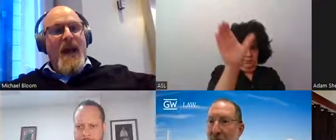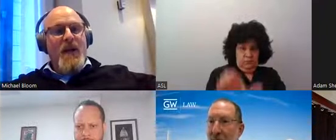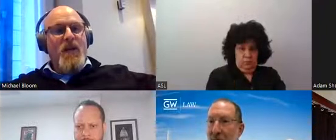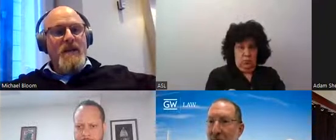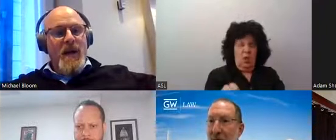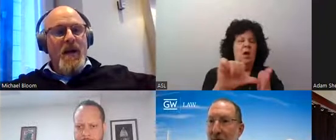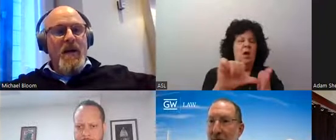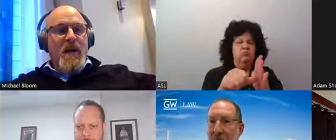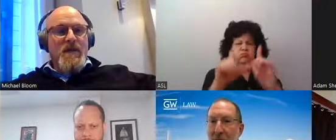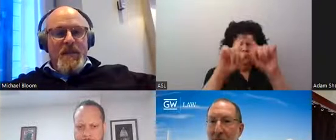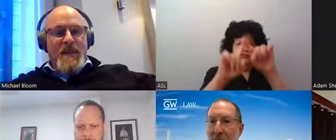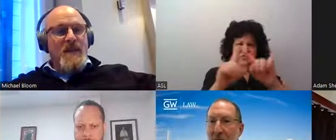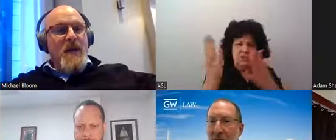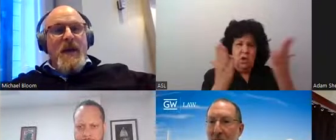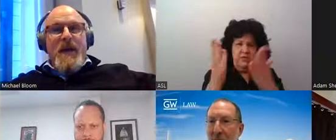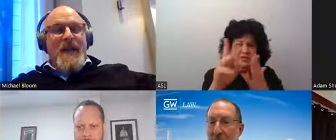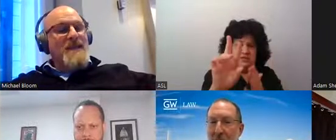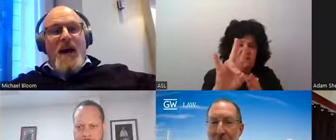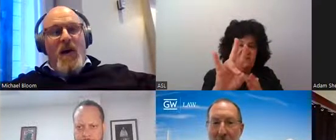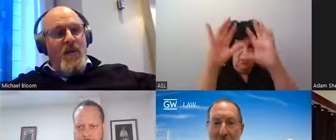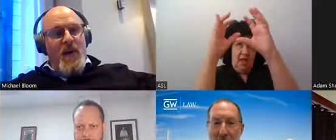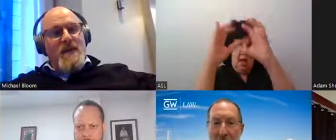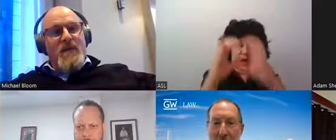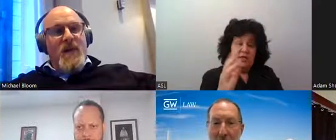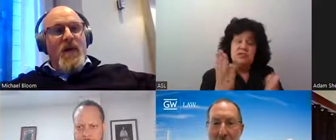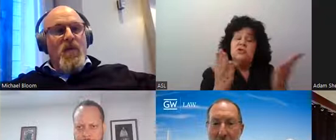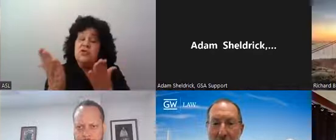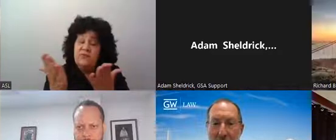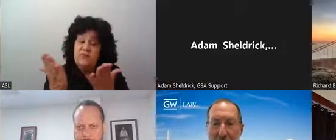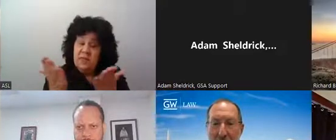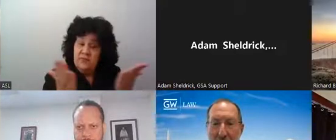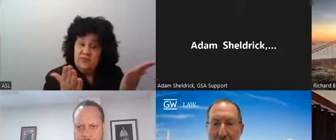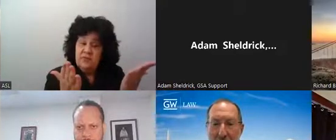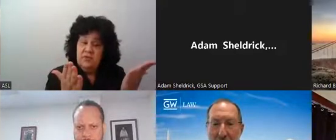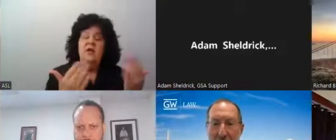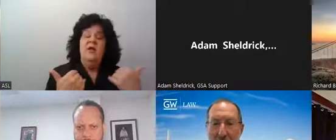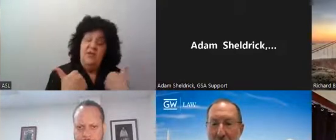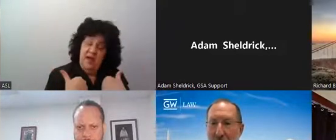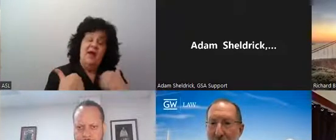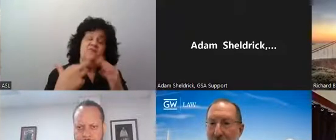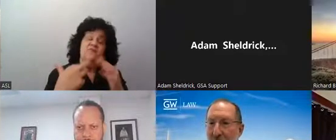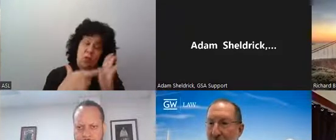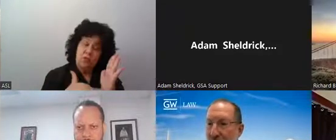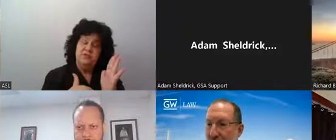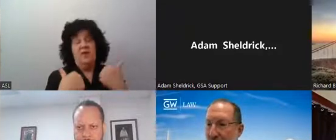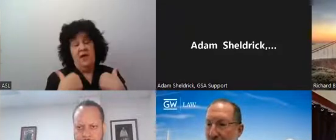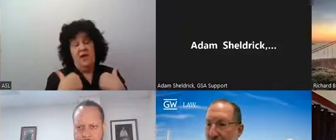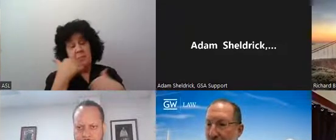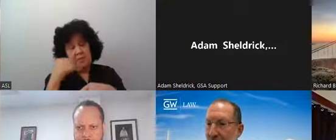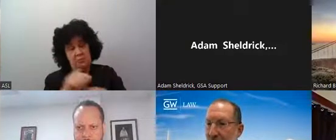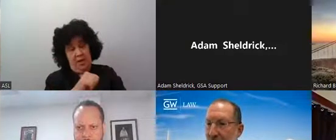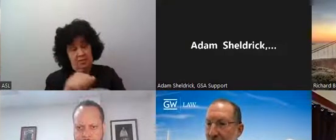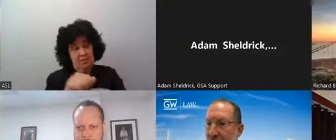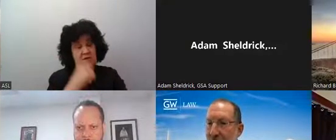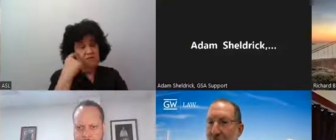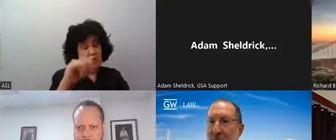seven categories there of services. It is not hard for us, if there are rules and best practices for the IT sector, to